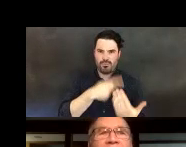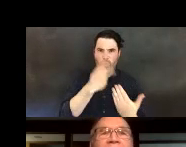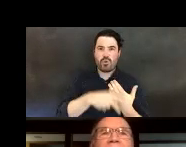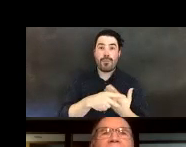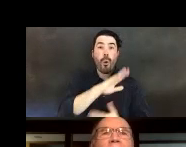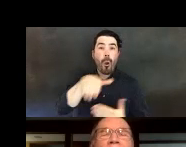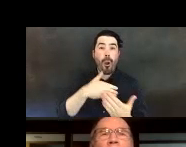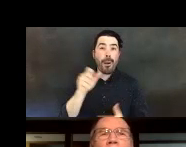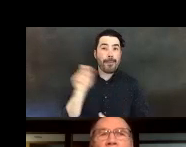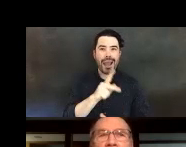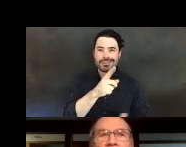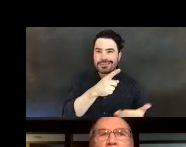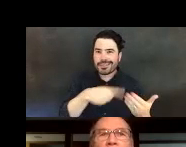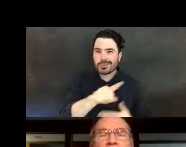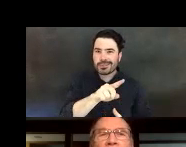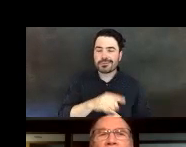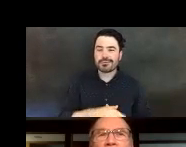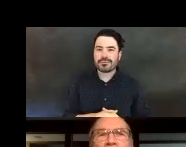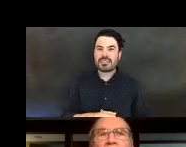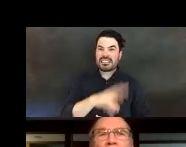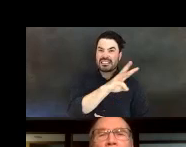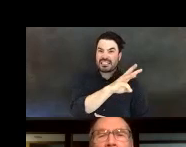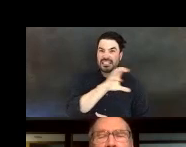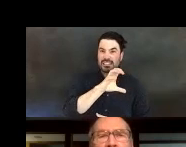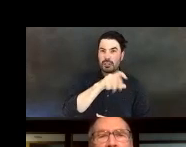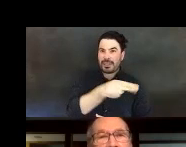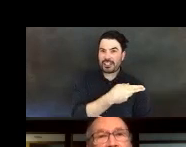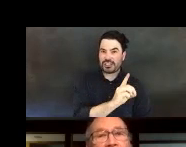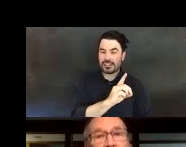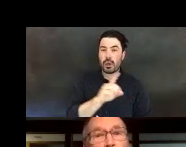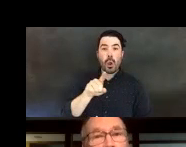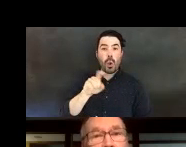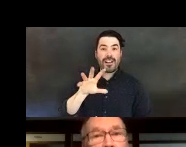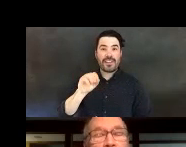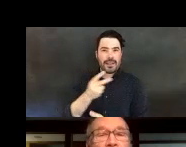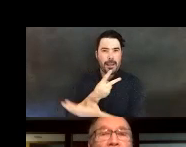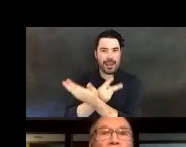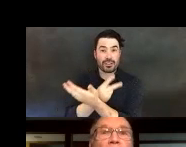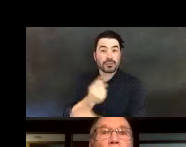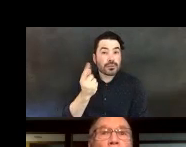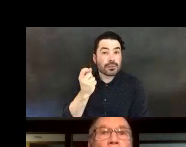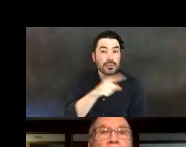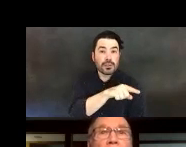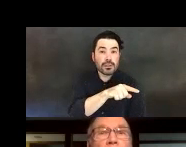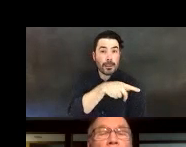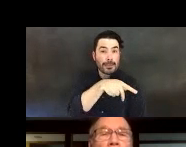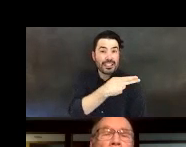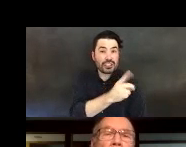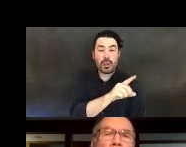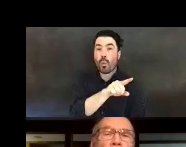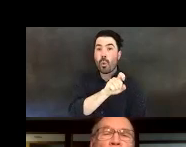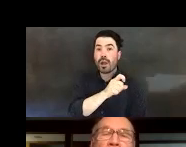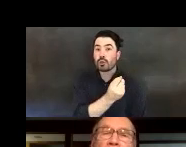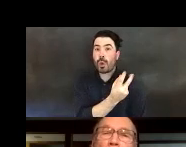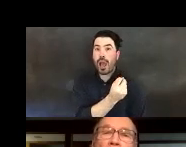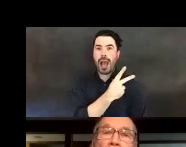week. We have 600 PhD, 150 masters, and actually 112 of those PhD students will be new.